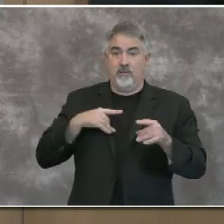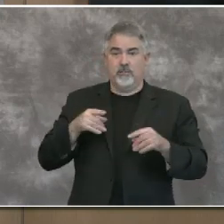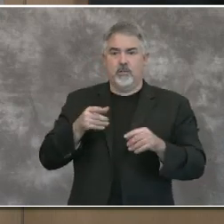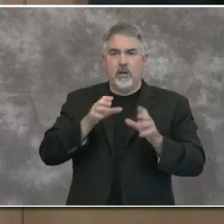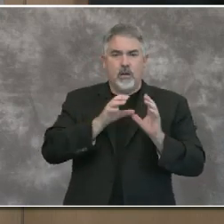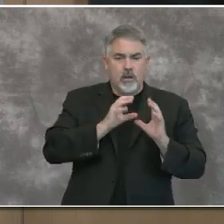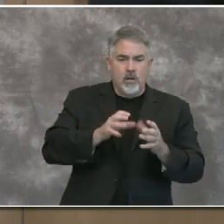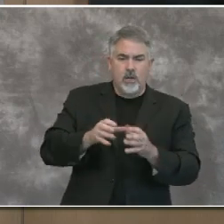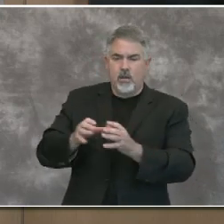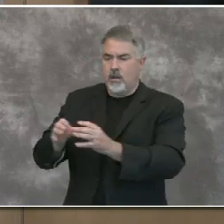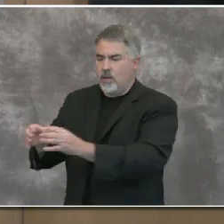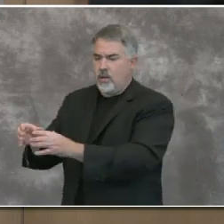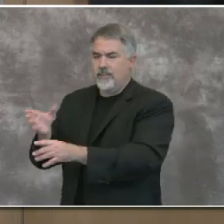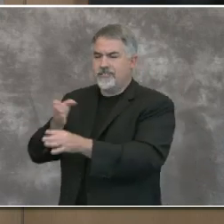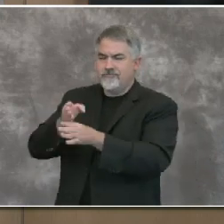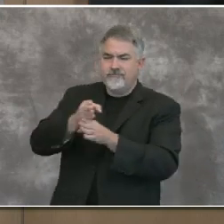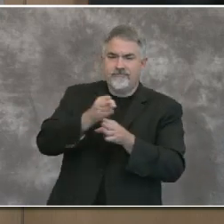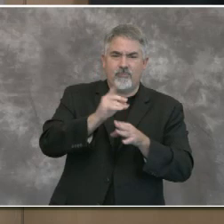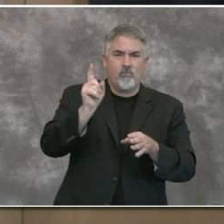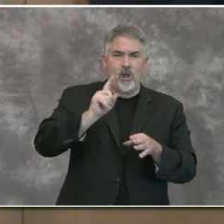population or